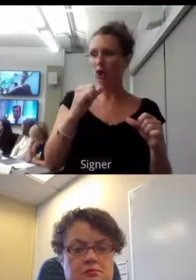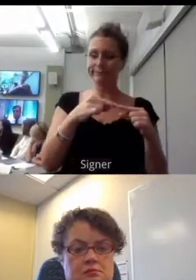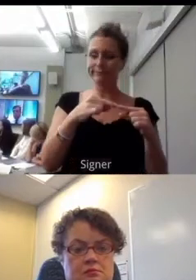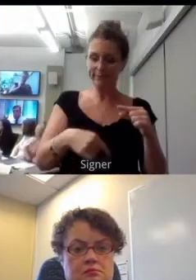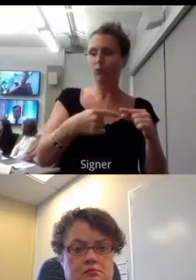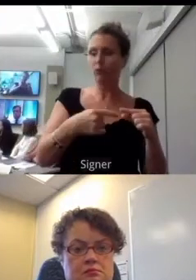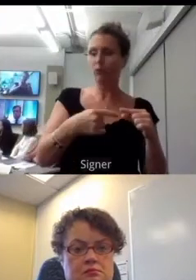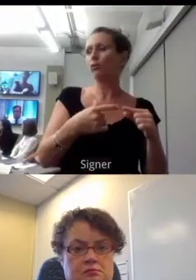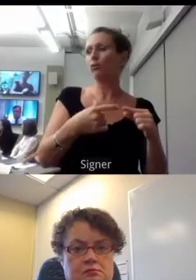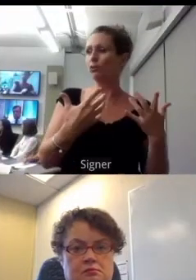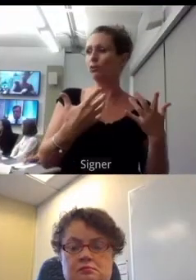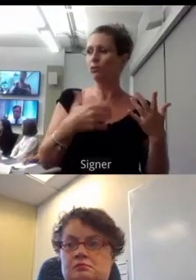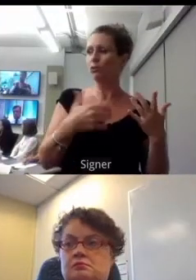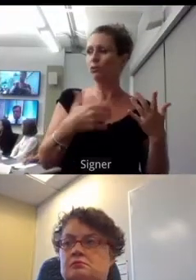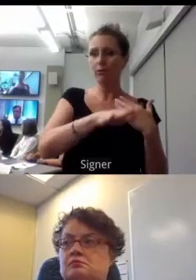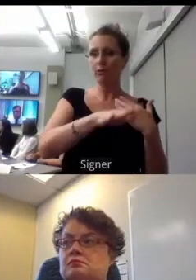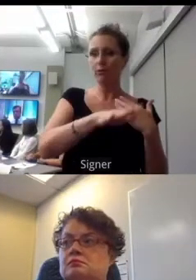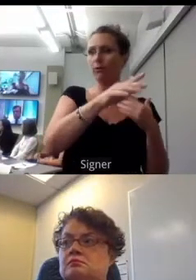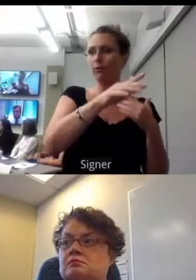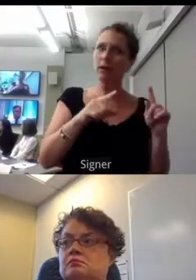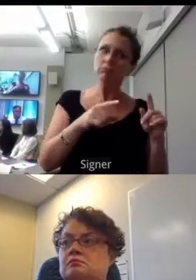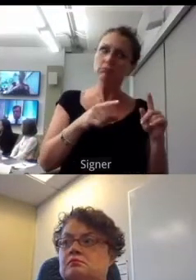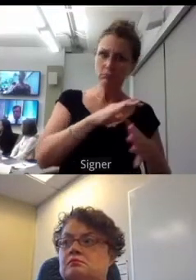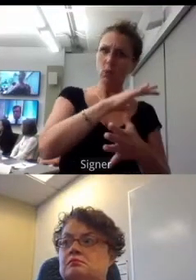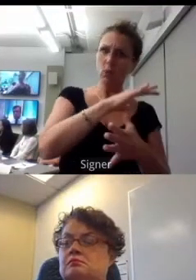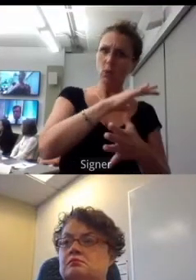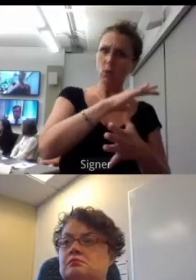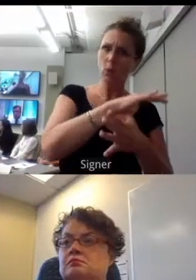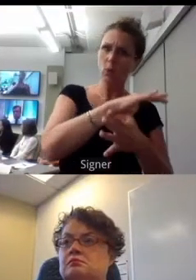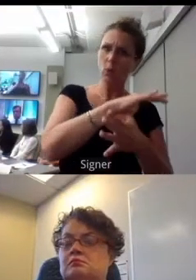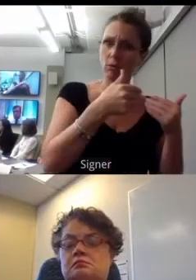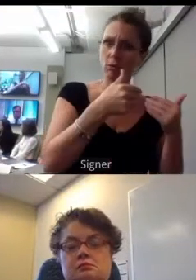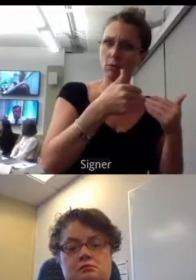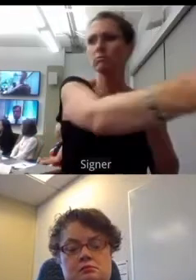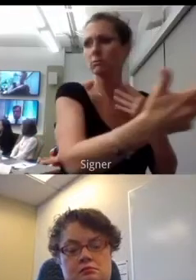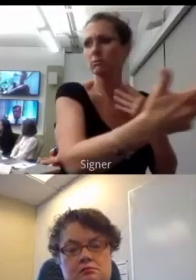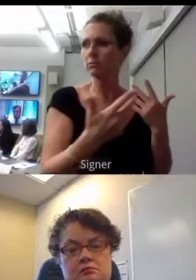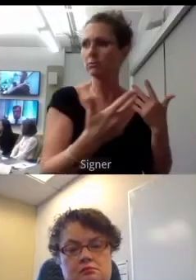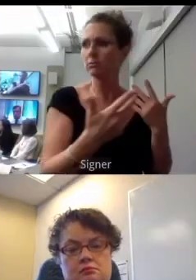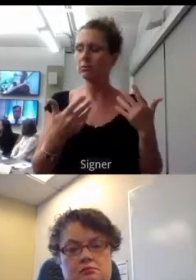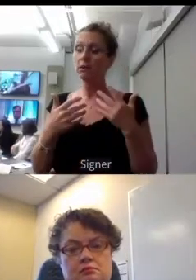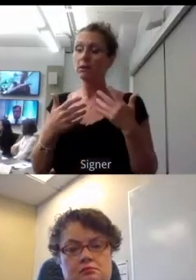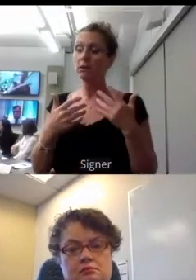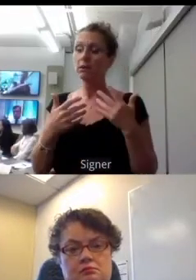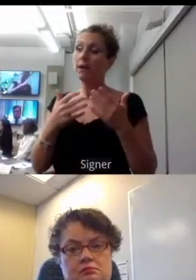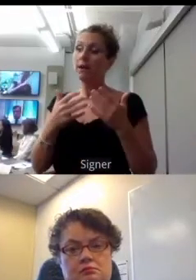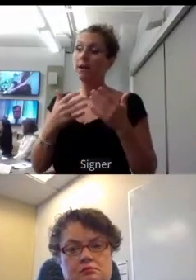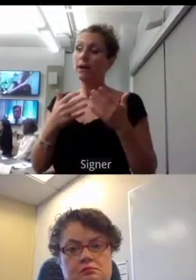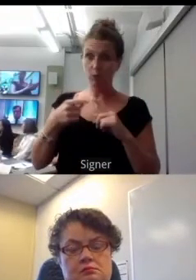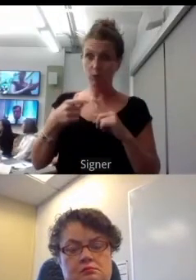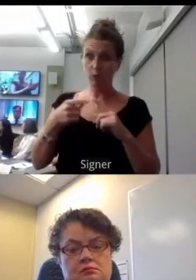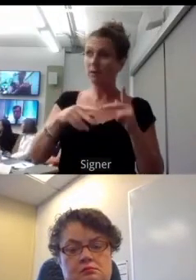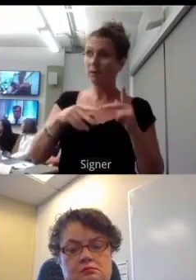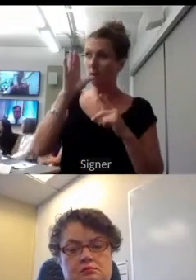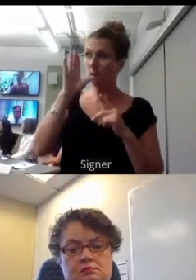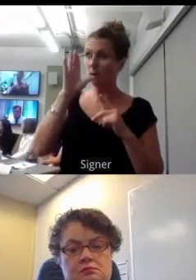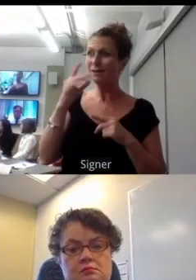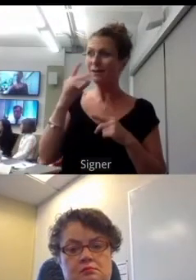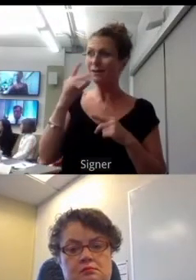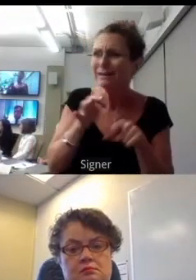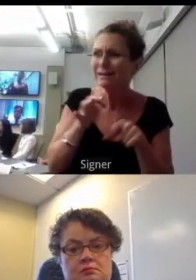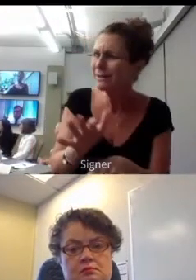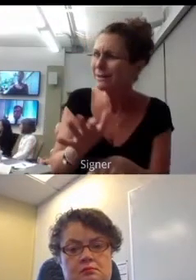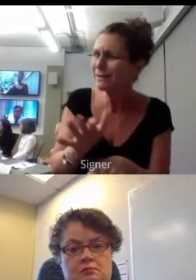the disability community at some point, some people are going to get up and say, you're not going fast enough, you know, we need to do more. So